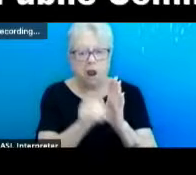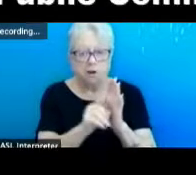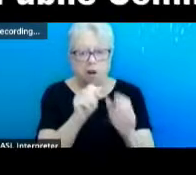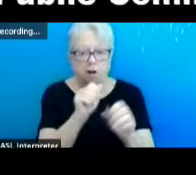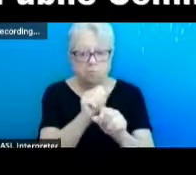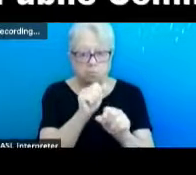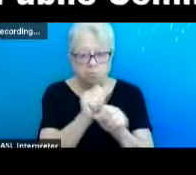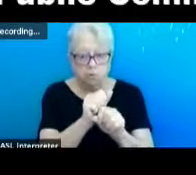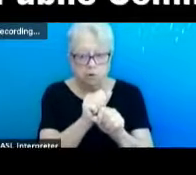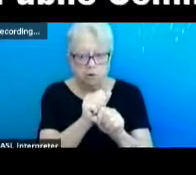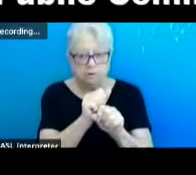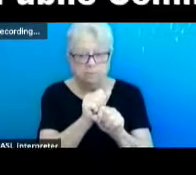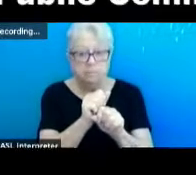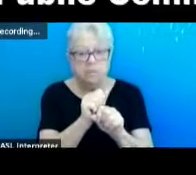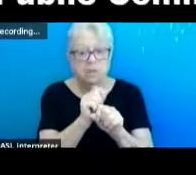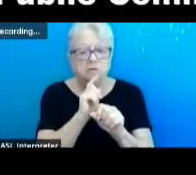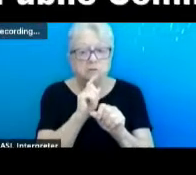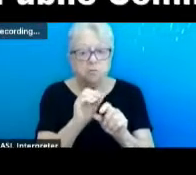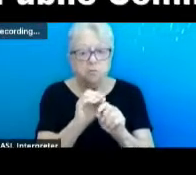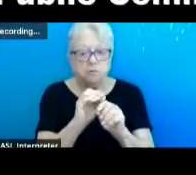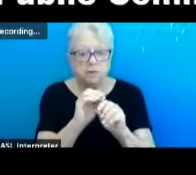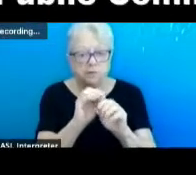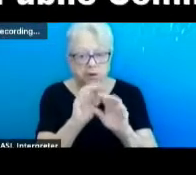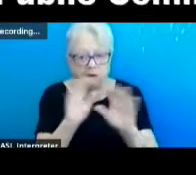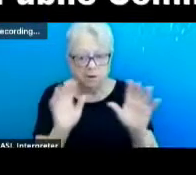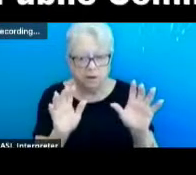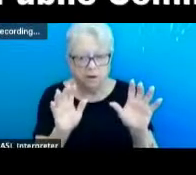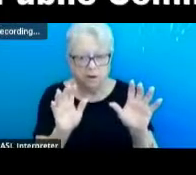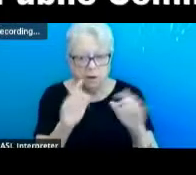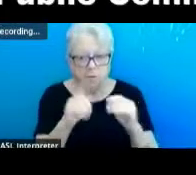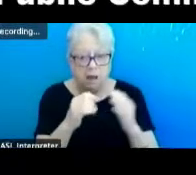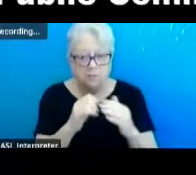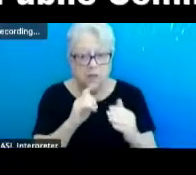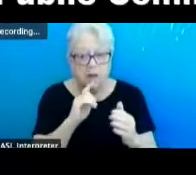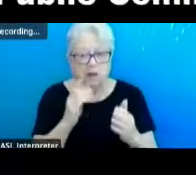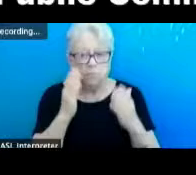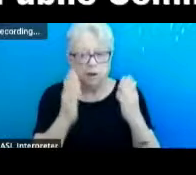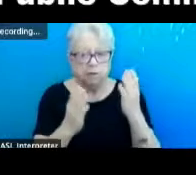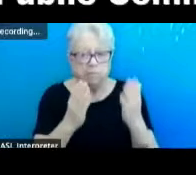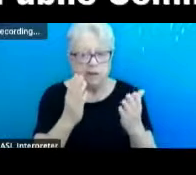interest clearance on them and a recommendation?